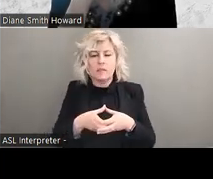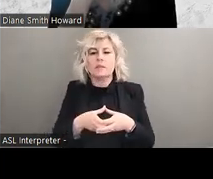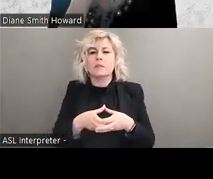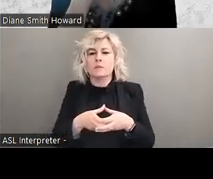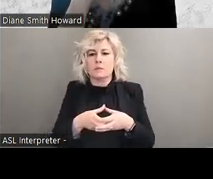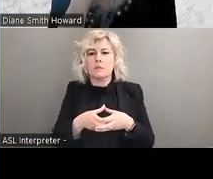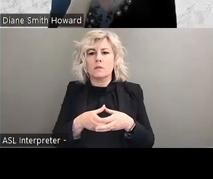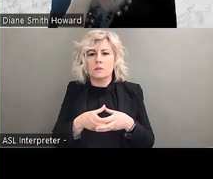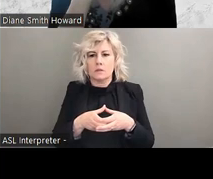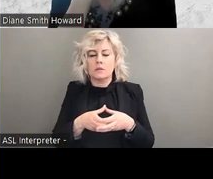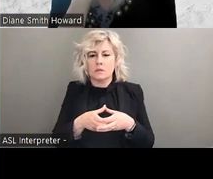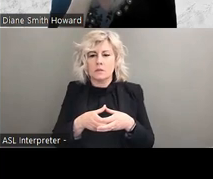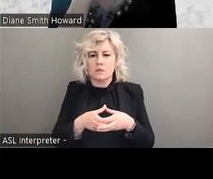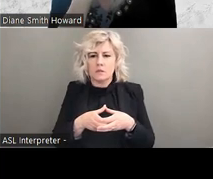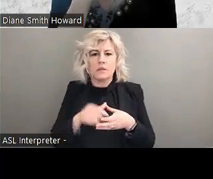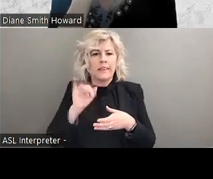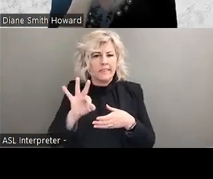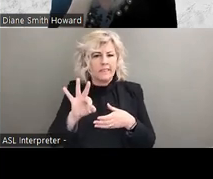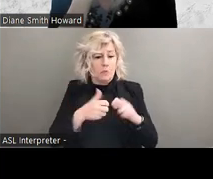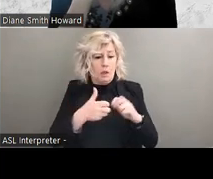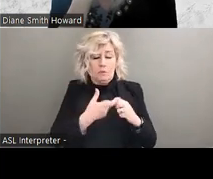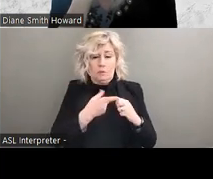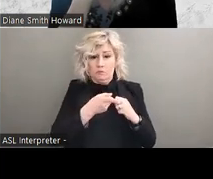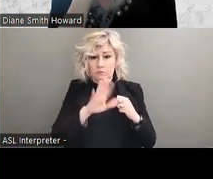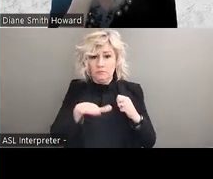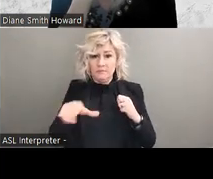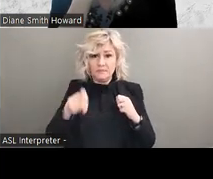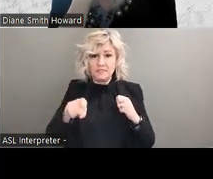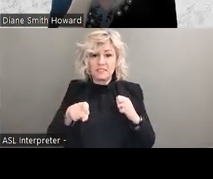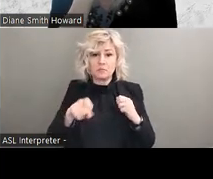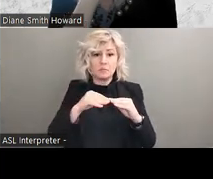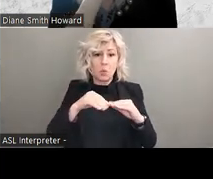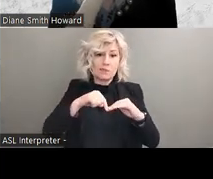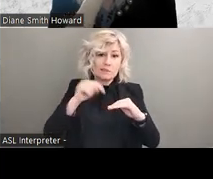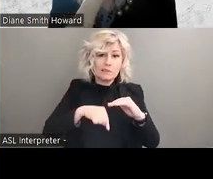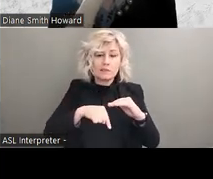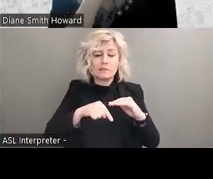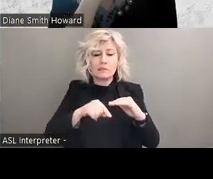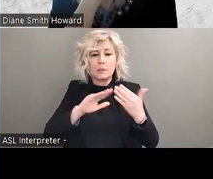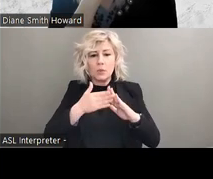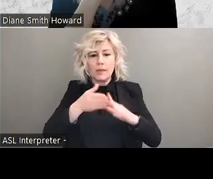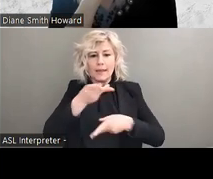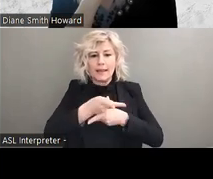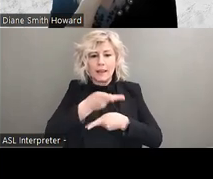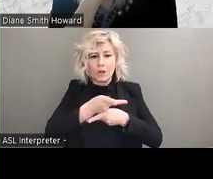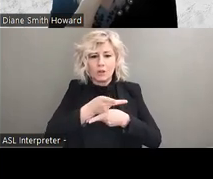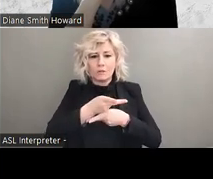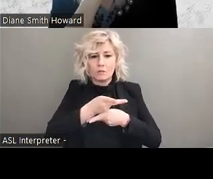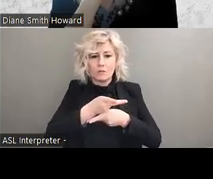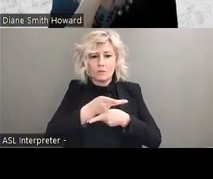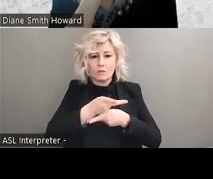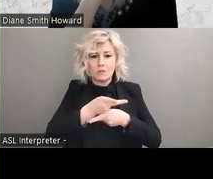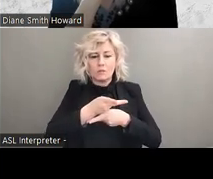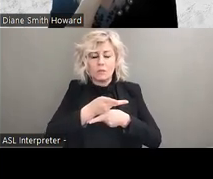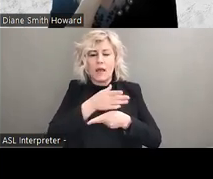where there's an issue of a child needing more intensive community care and to